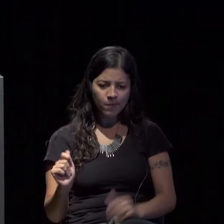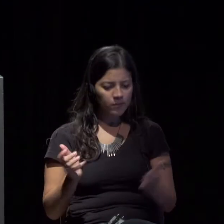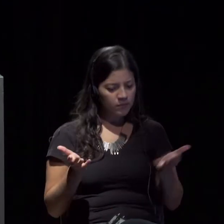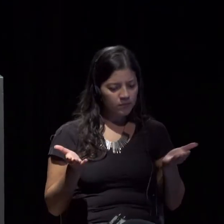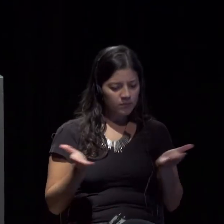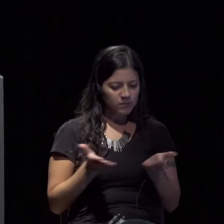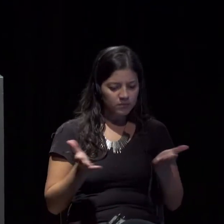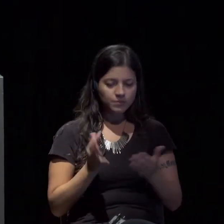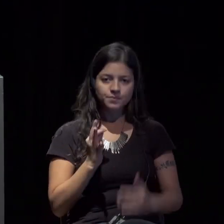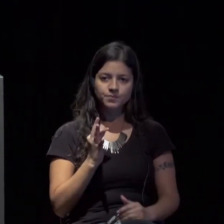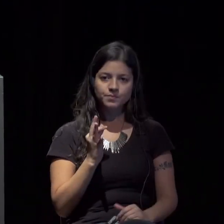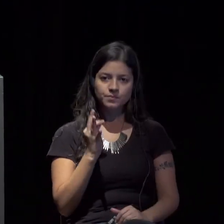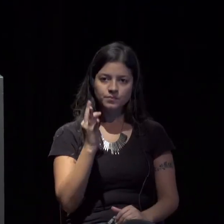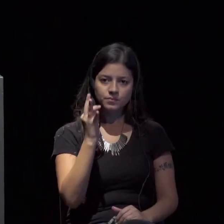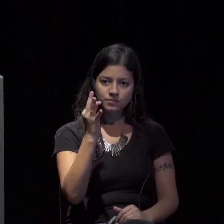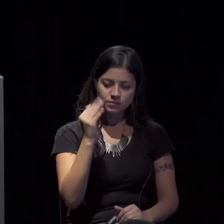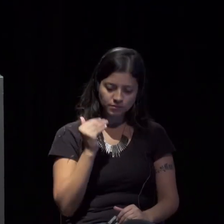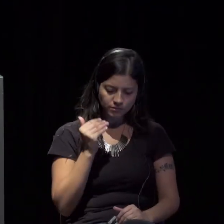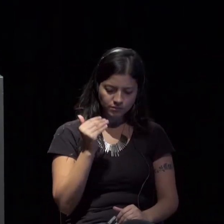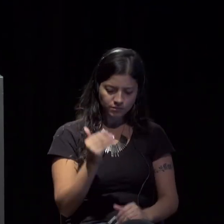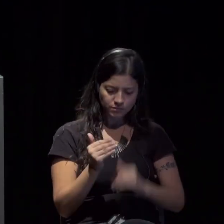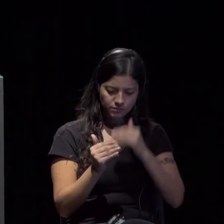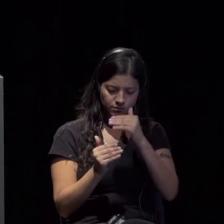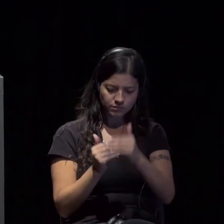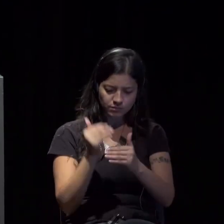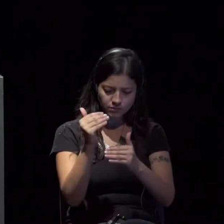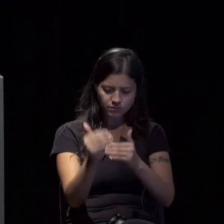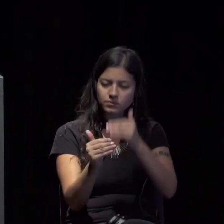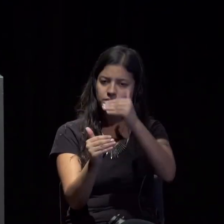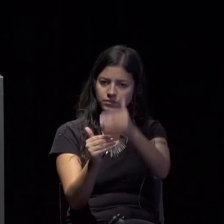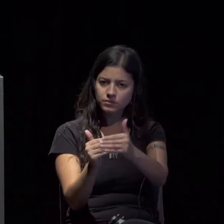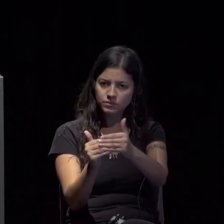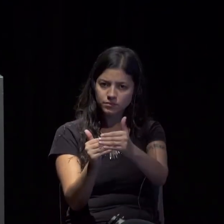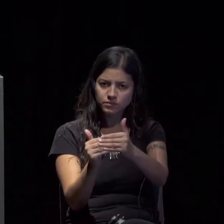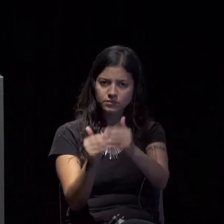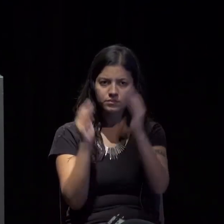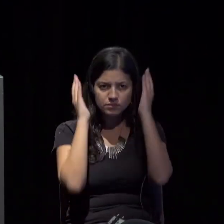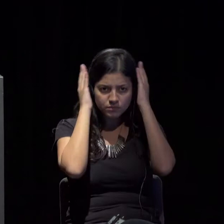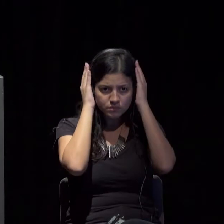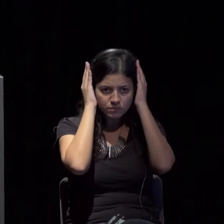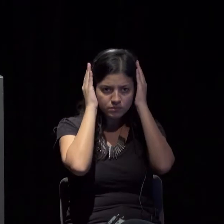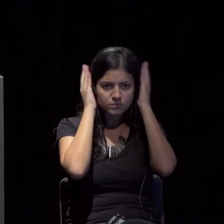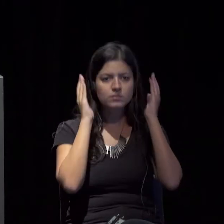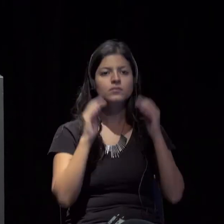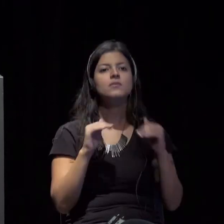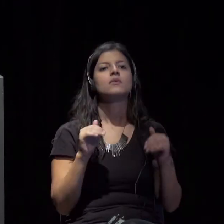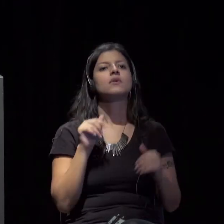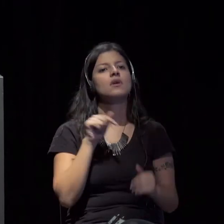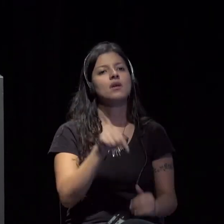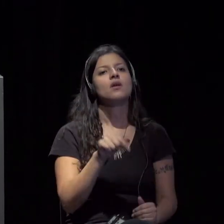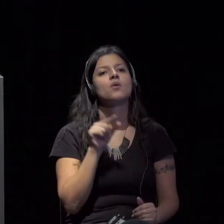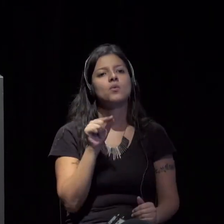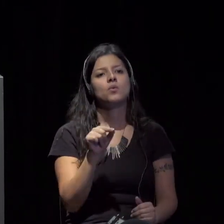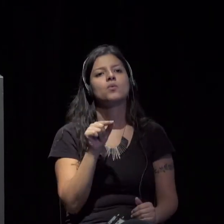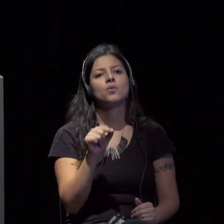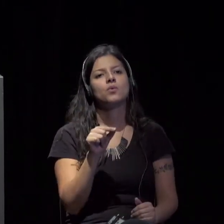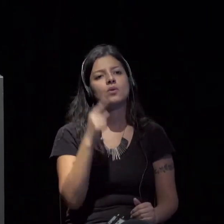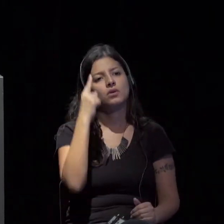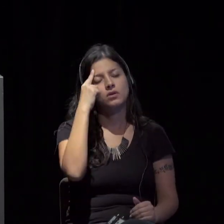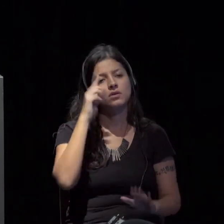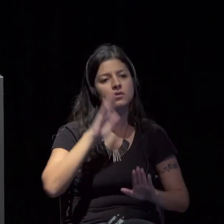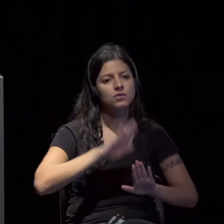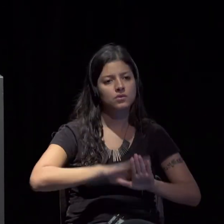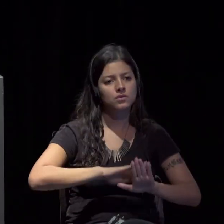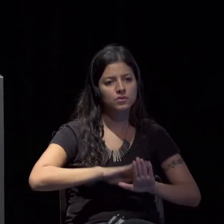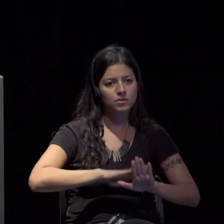movement was the Ghanaian version of a more widespread ideology of decolonization in Africa, an